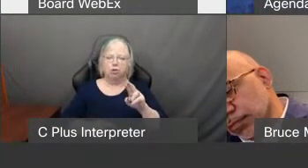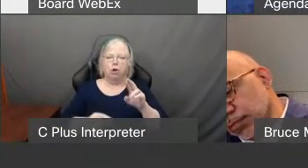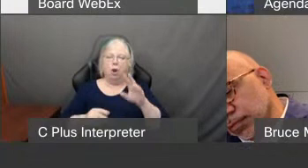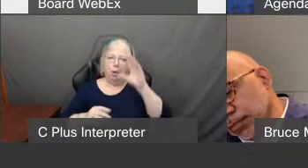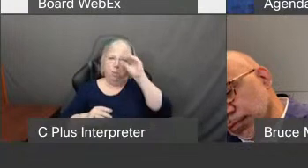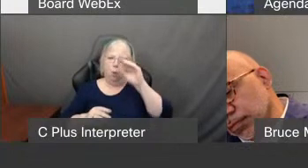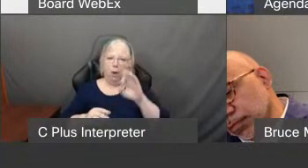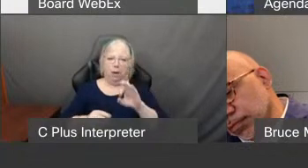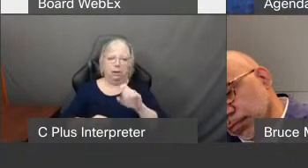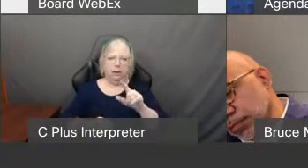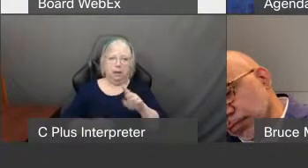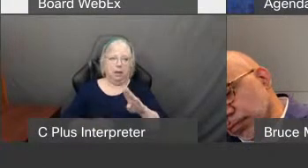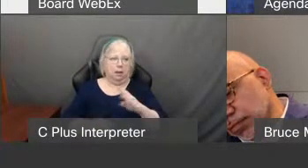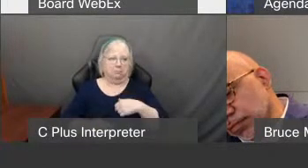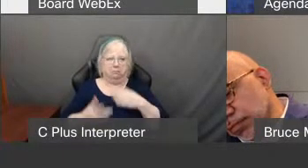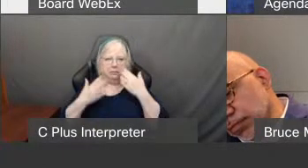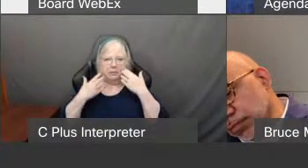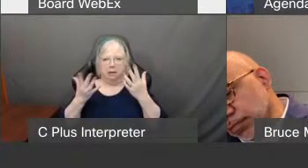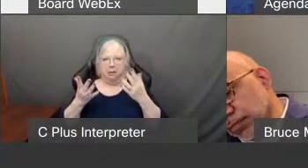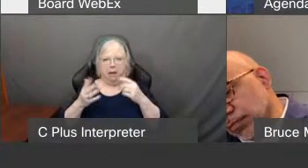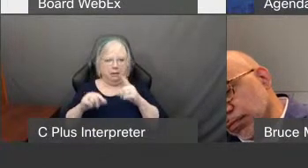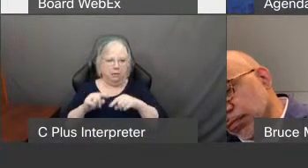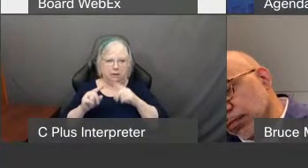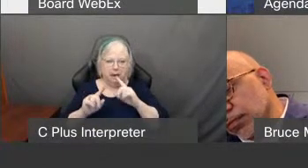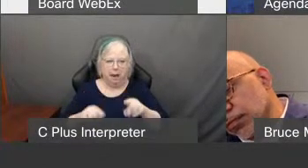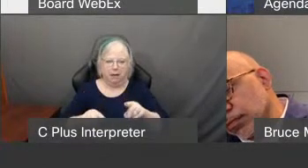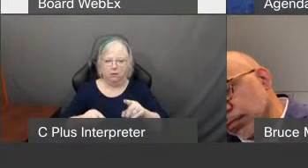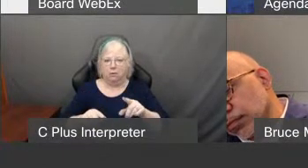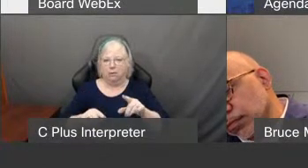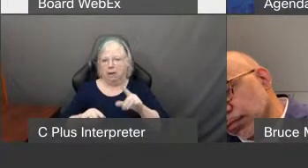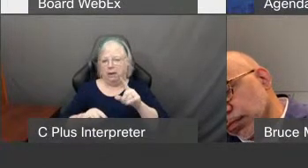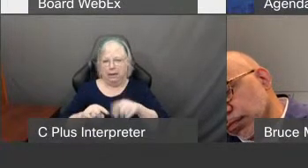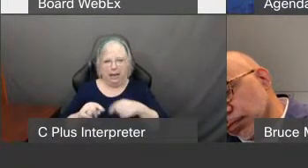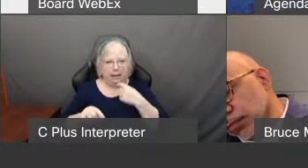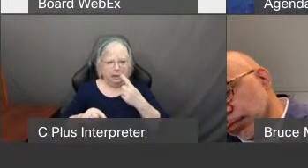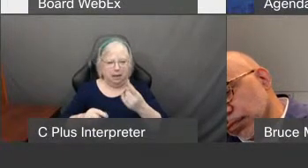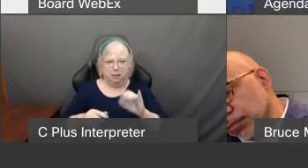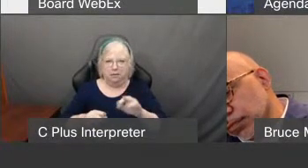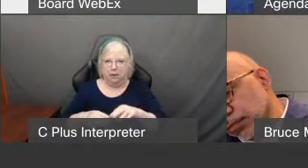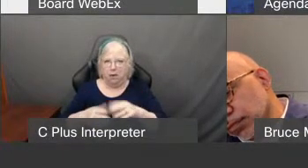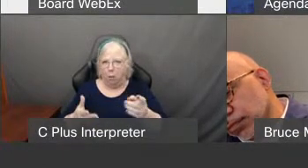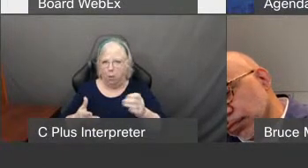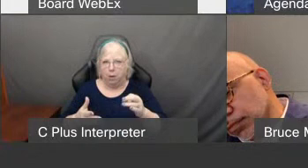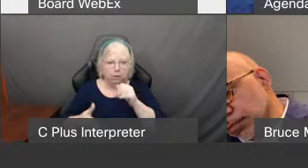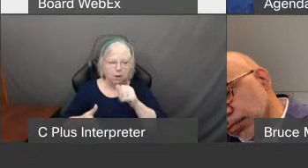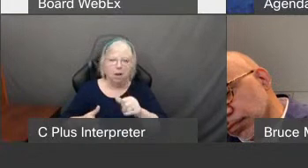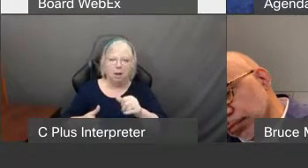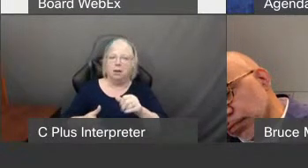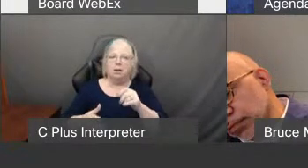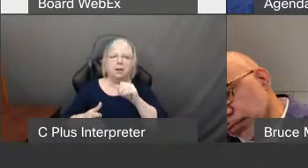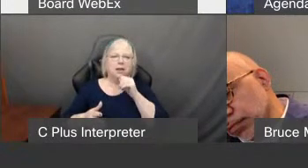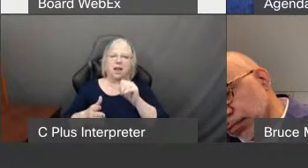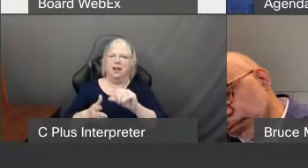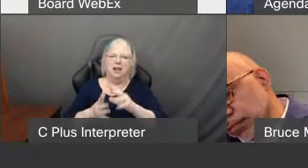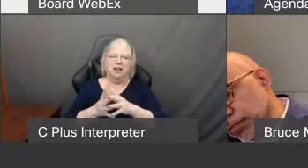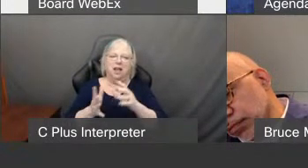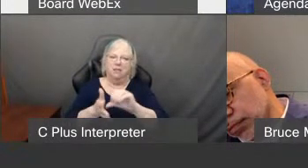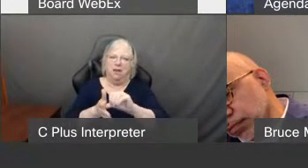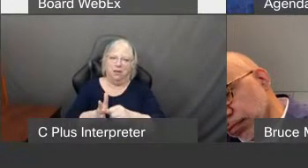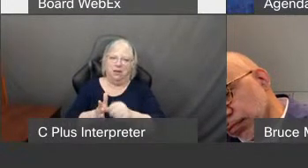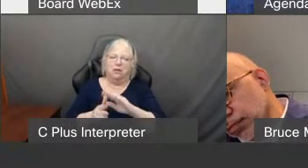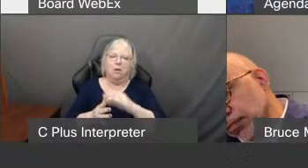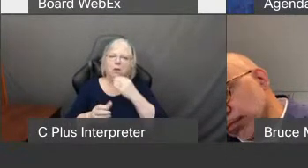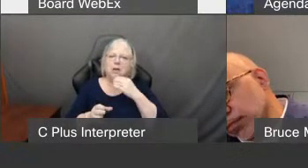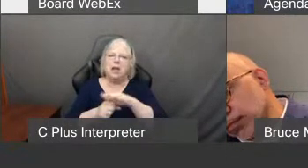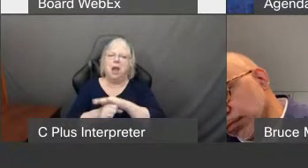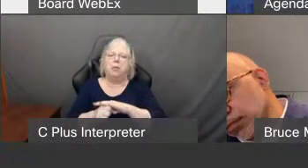but there just didn't seem to be a lot of emphasis on neighborhood rebuilding. There was more